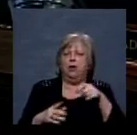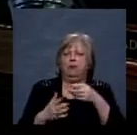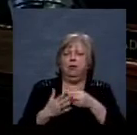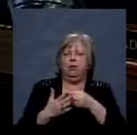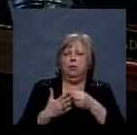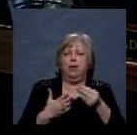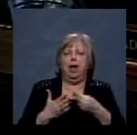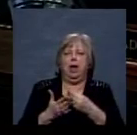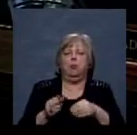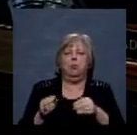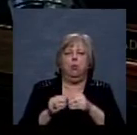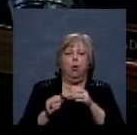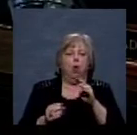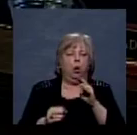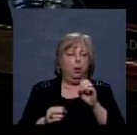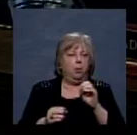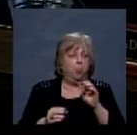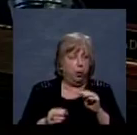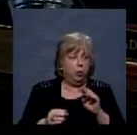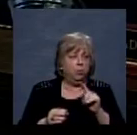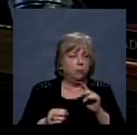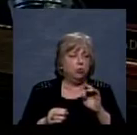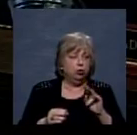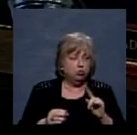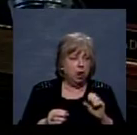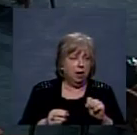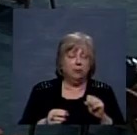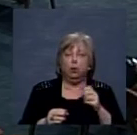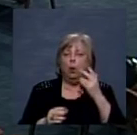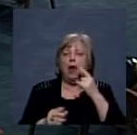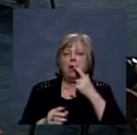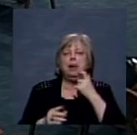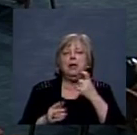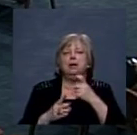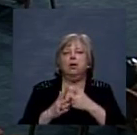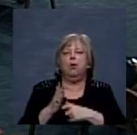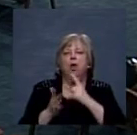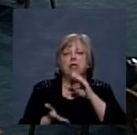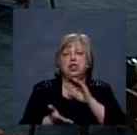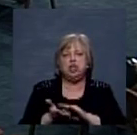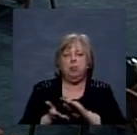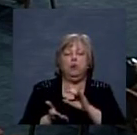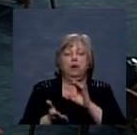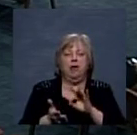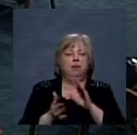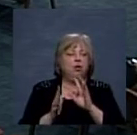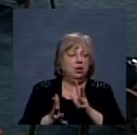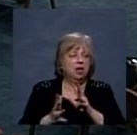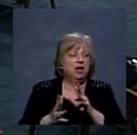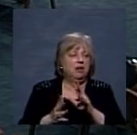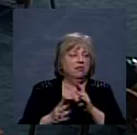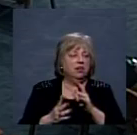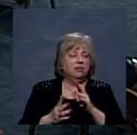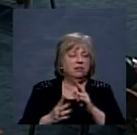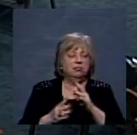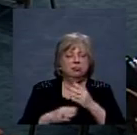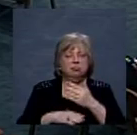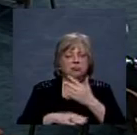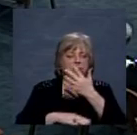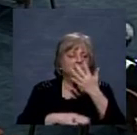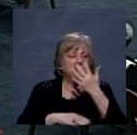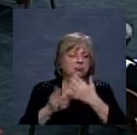said, the price is a lot cheaper if they leave it on the curb. And secondly, like